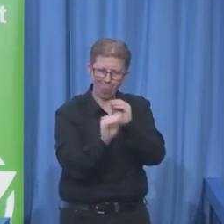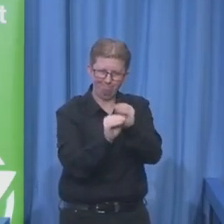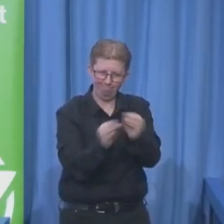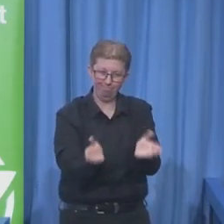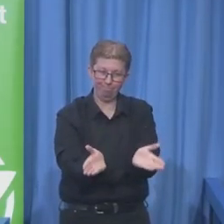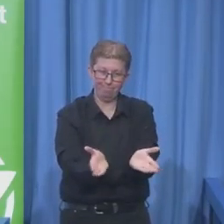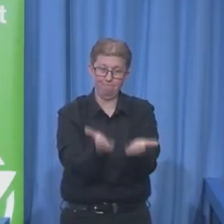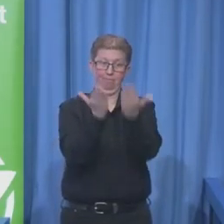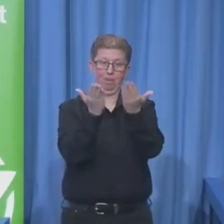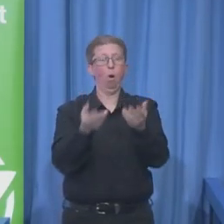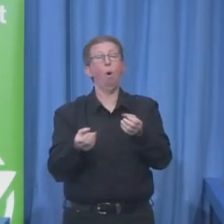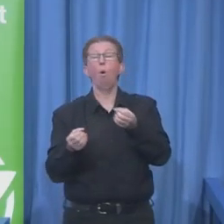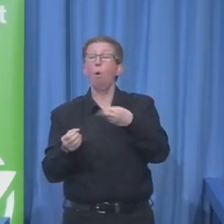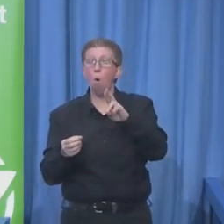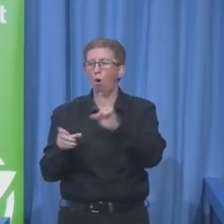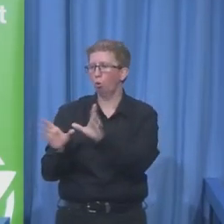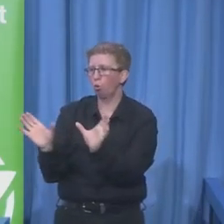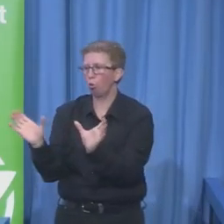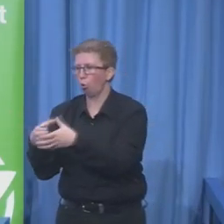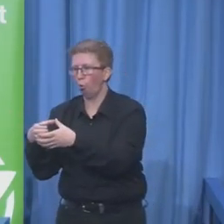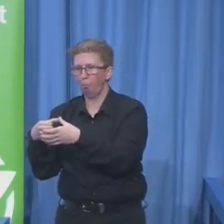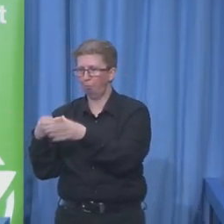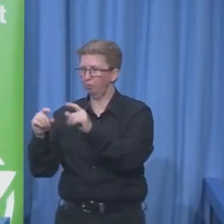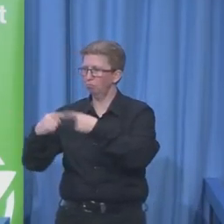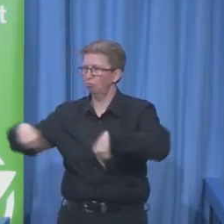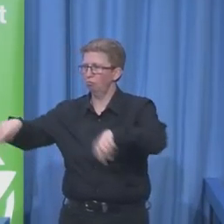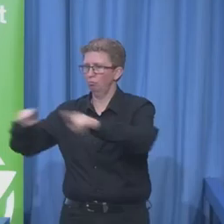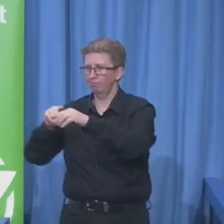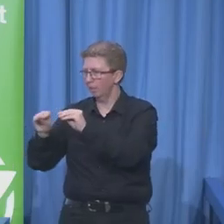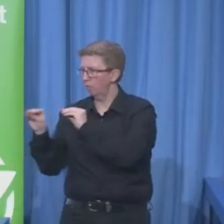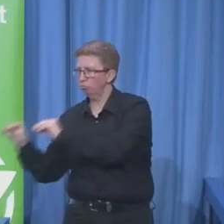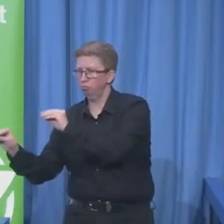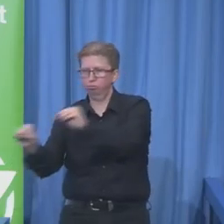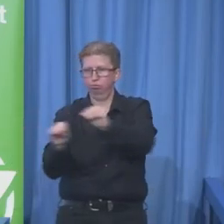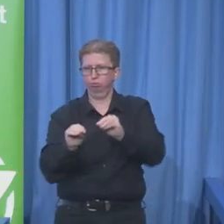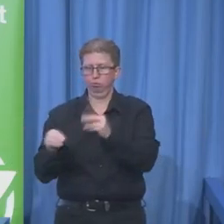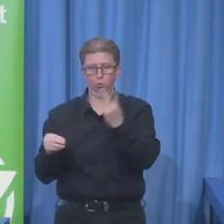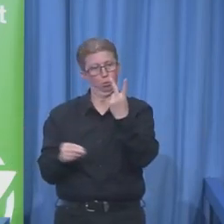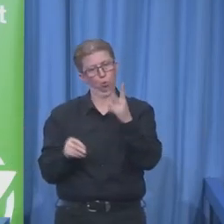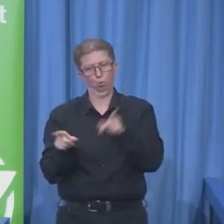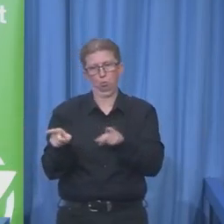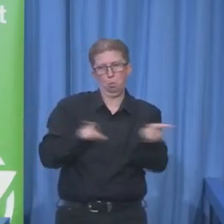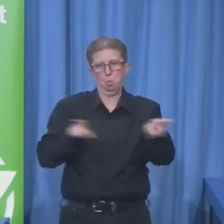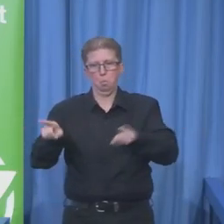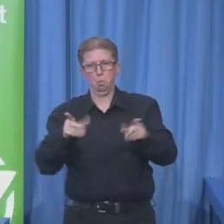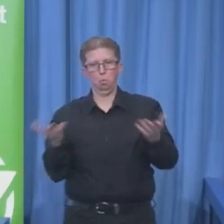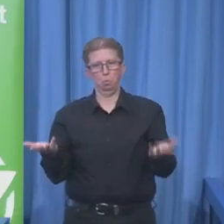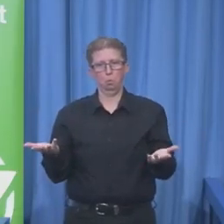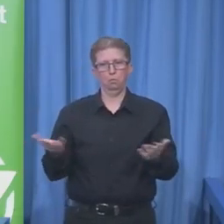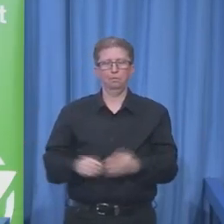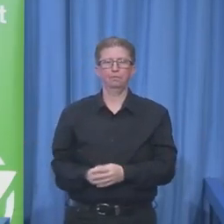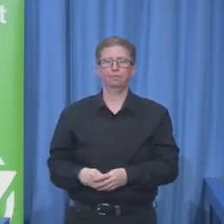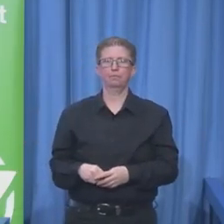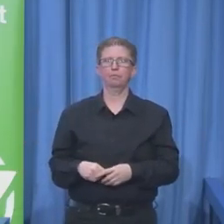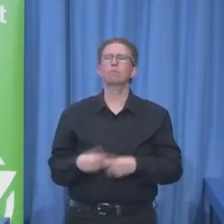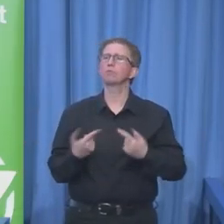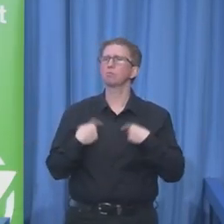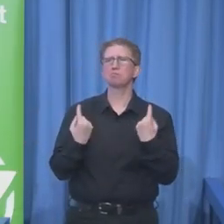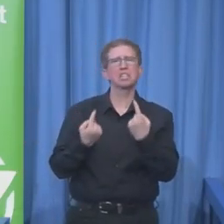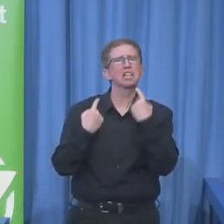And so we can say a good and professional collaboration between